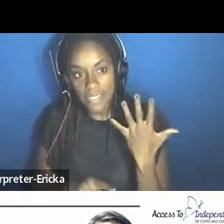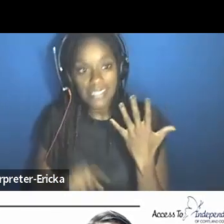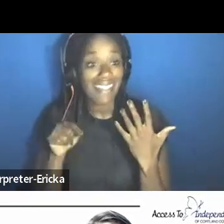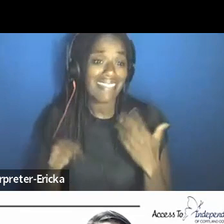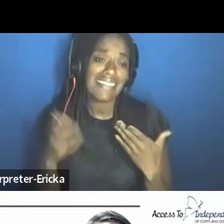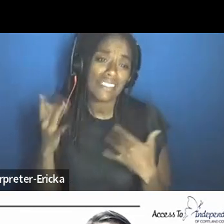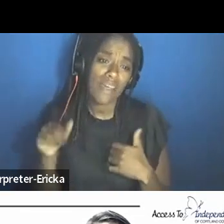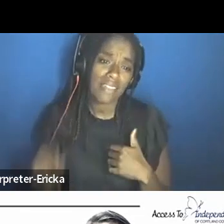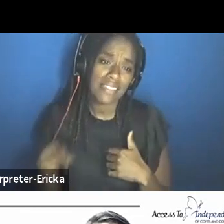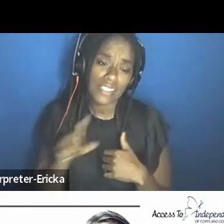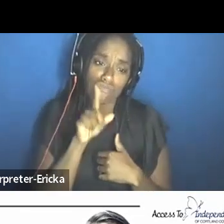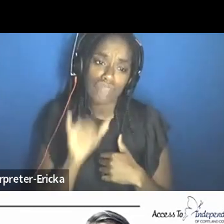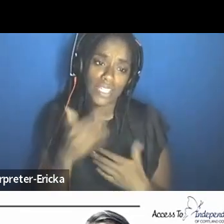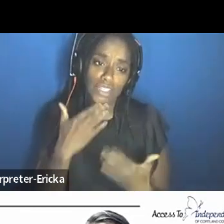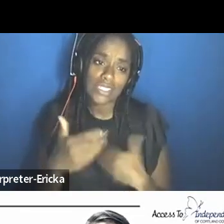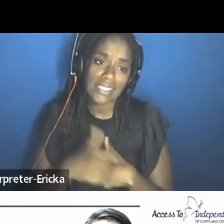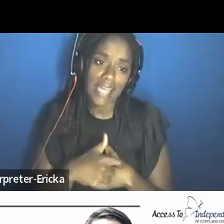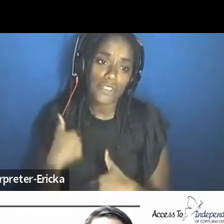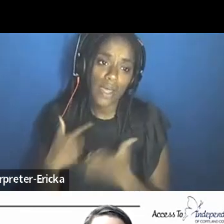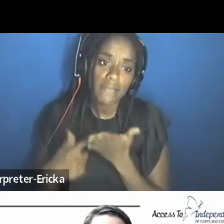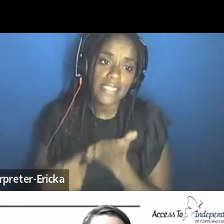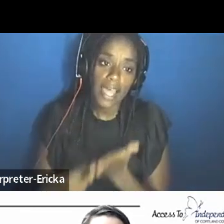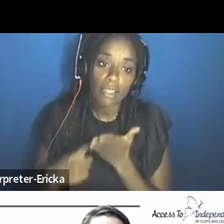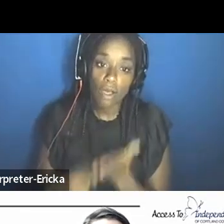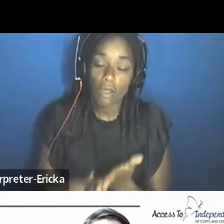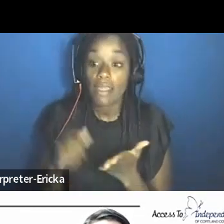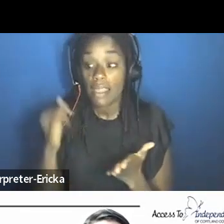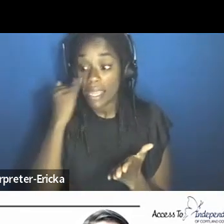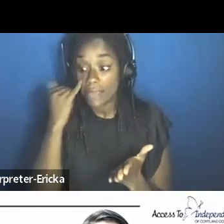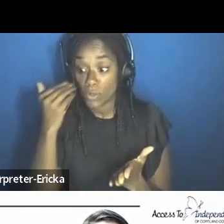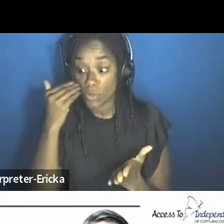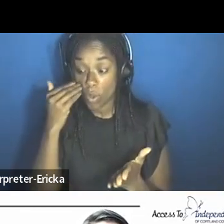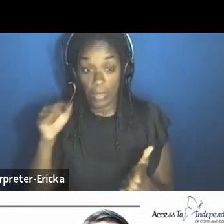this is a really good time to have dialogue. If you know of like, hey, this,